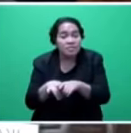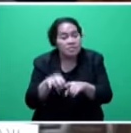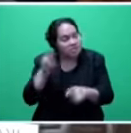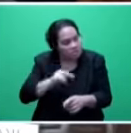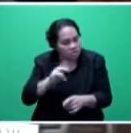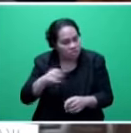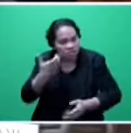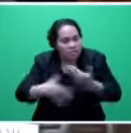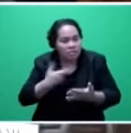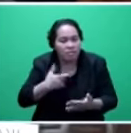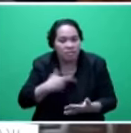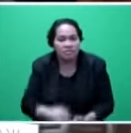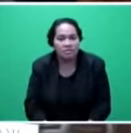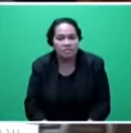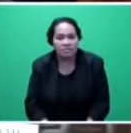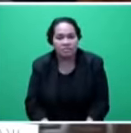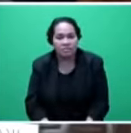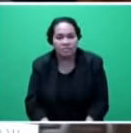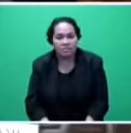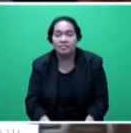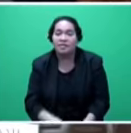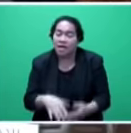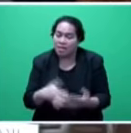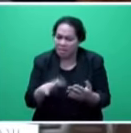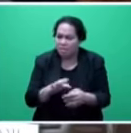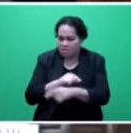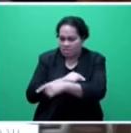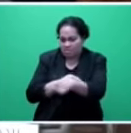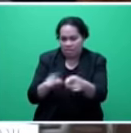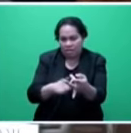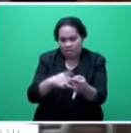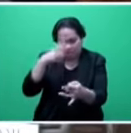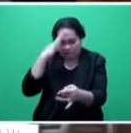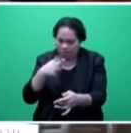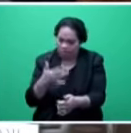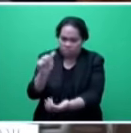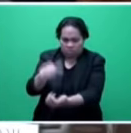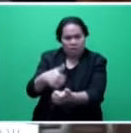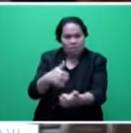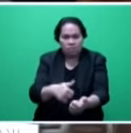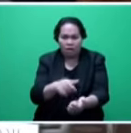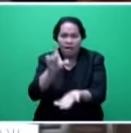explanation. Mr. Speaker, sir, they must have done something right, those countries. We must have done